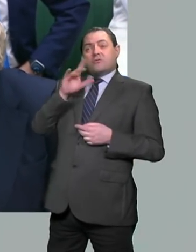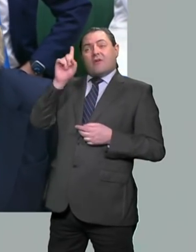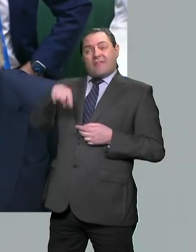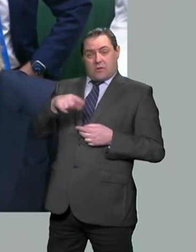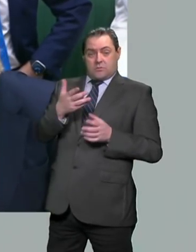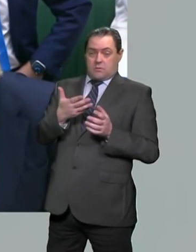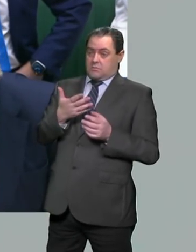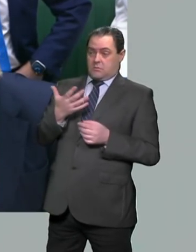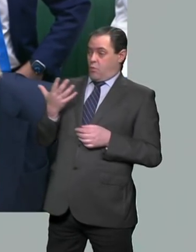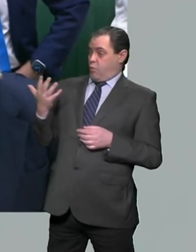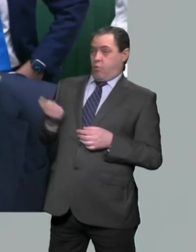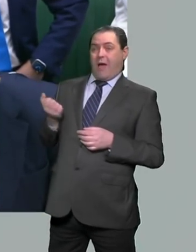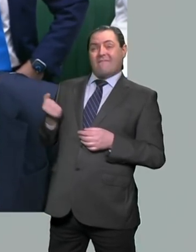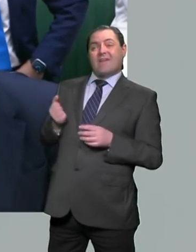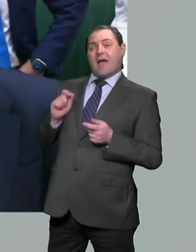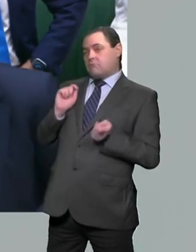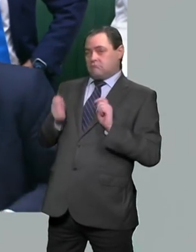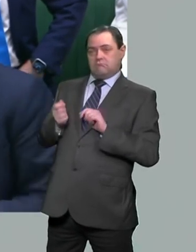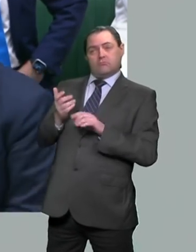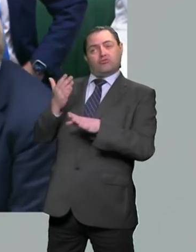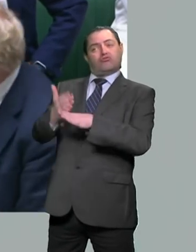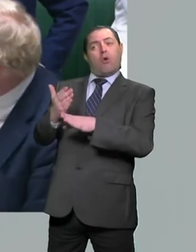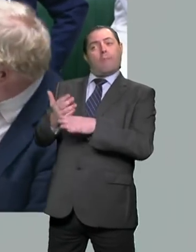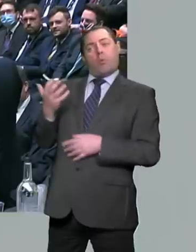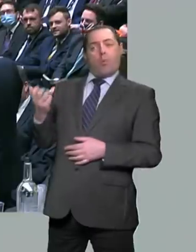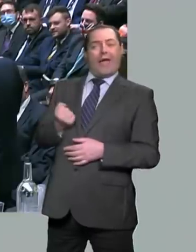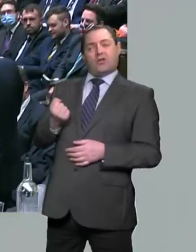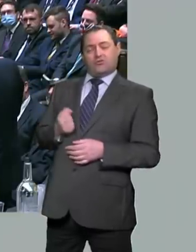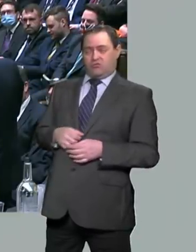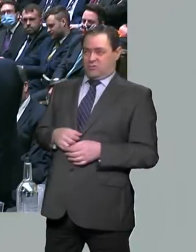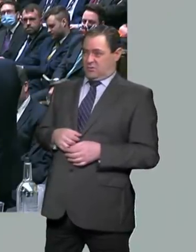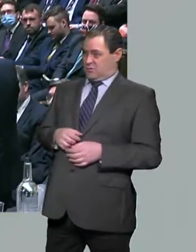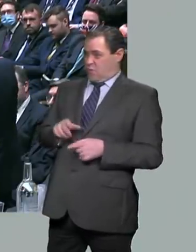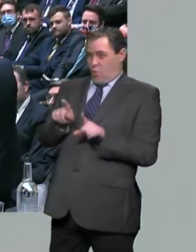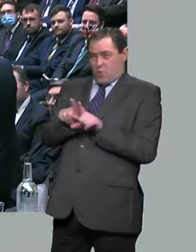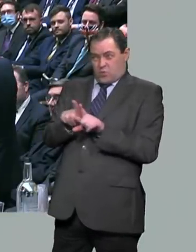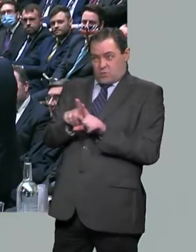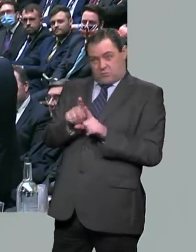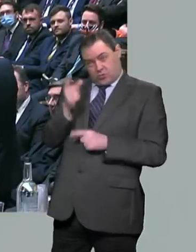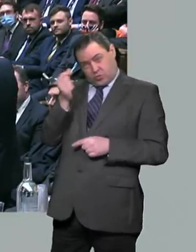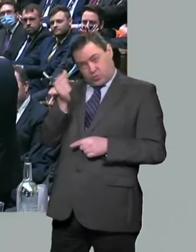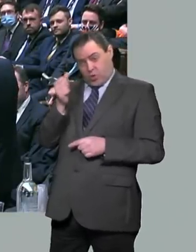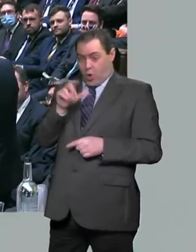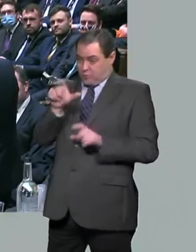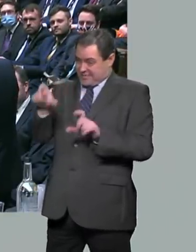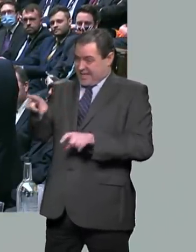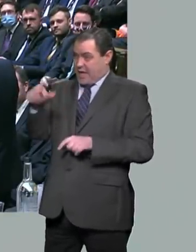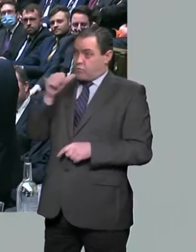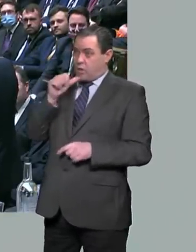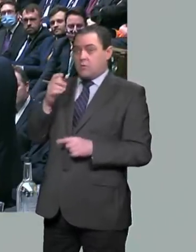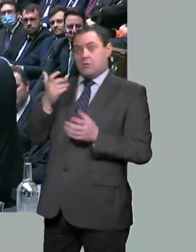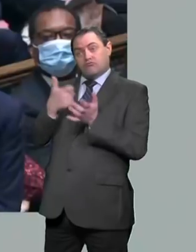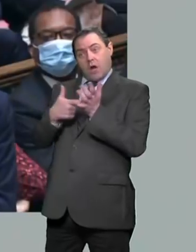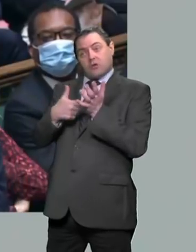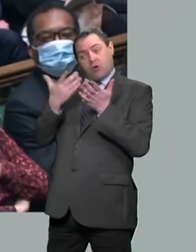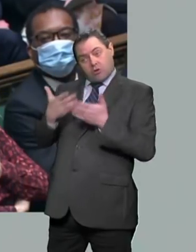people off welfare into work with our Way to Work plan. In just a few short minutes, Mr. Speaker, I hope he will hang around, because he will hear my right honourable friend,